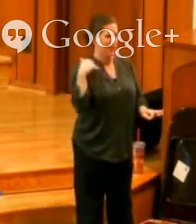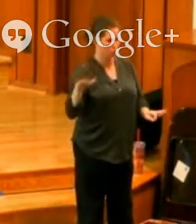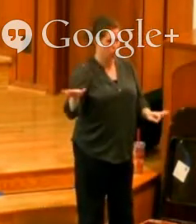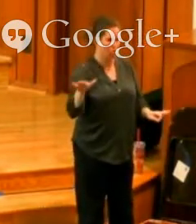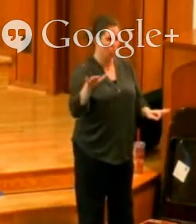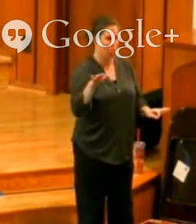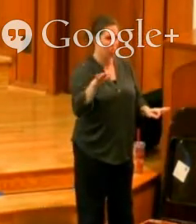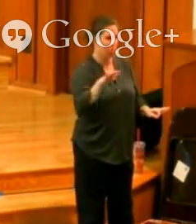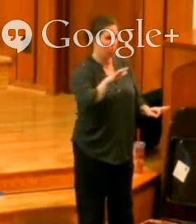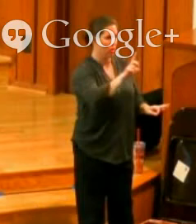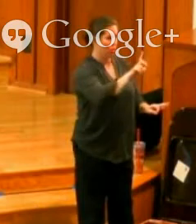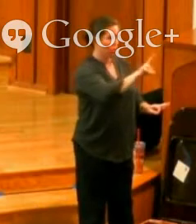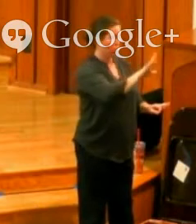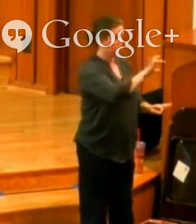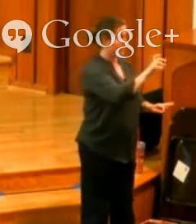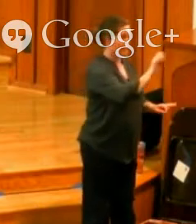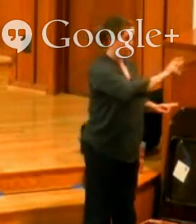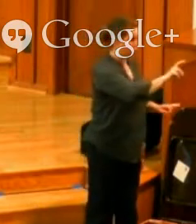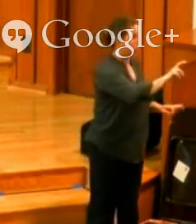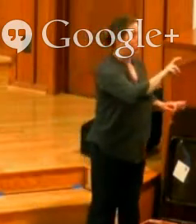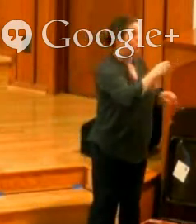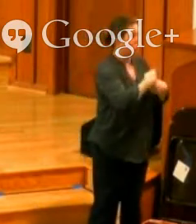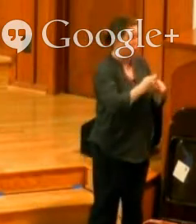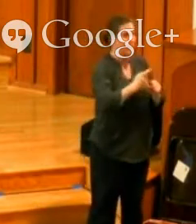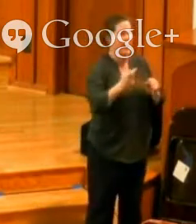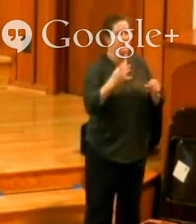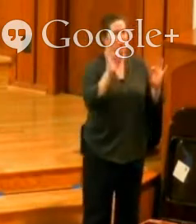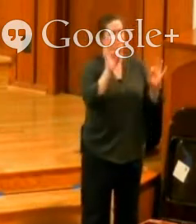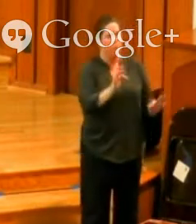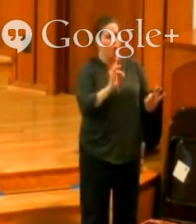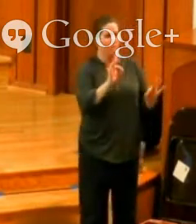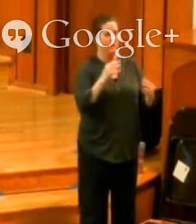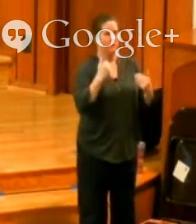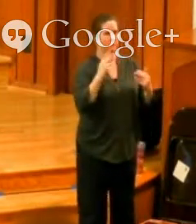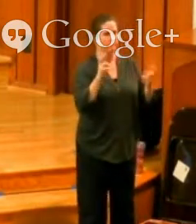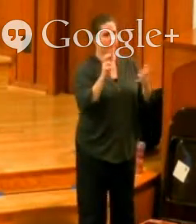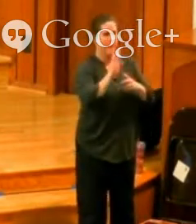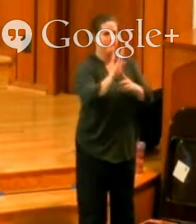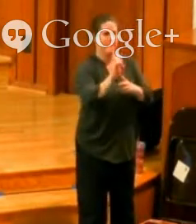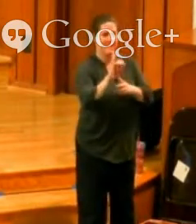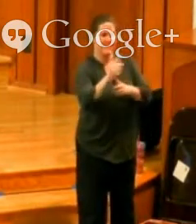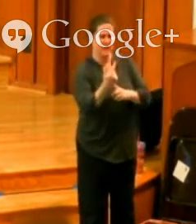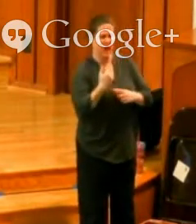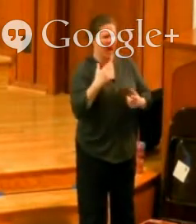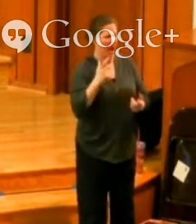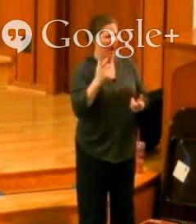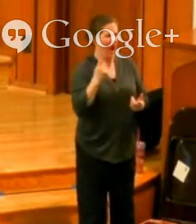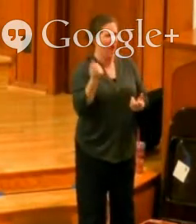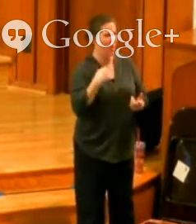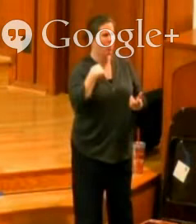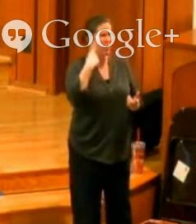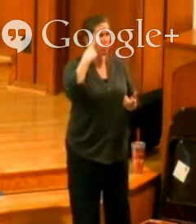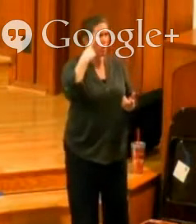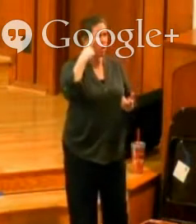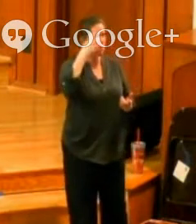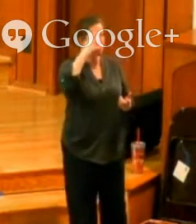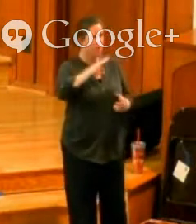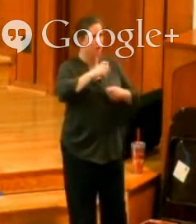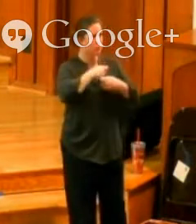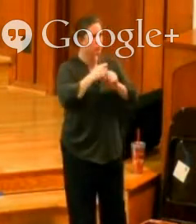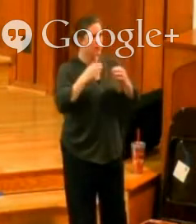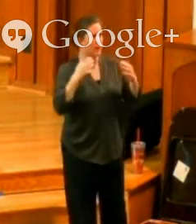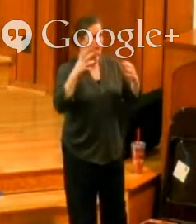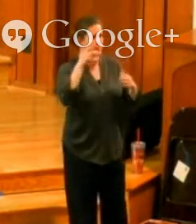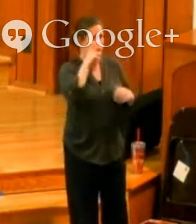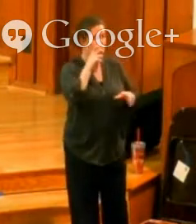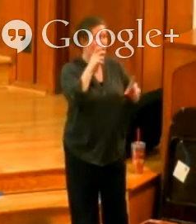the Bible says. When I discovered that in the Word of God, I said, wow, I always thought that God created a devil. But you know, the Bible tells us that God did